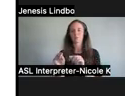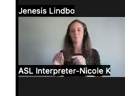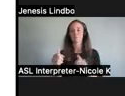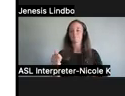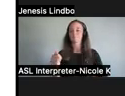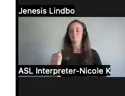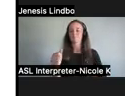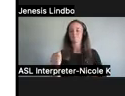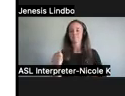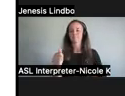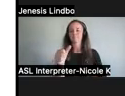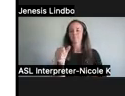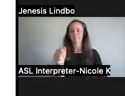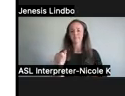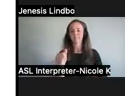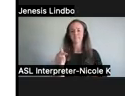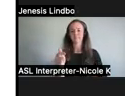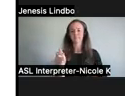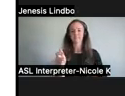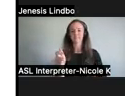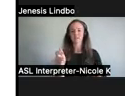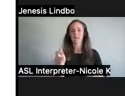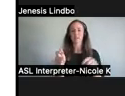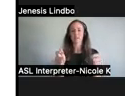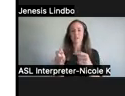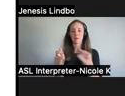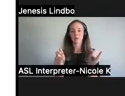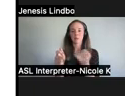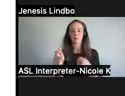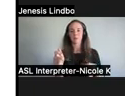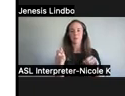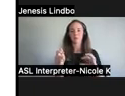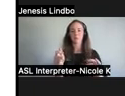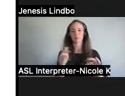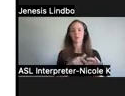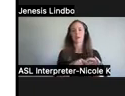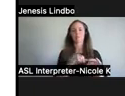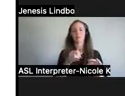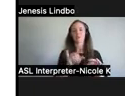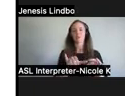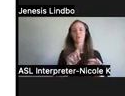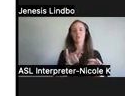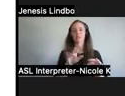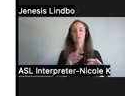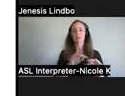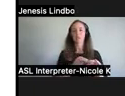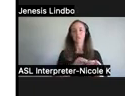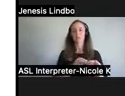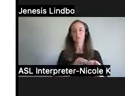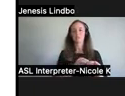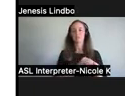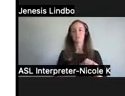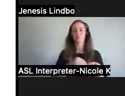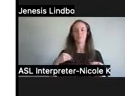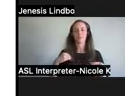right hand. And then they can access an external joystick that's attached from the left side. And we can move this external joystick to another part of